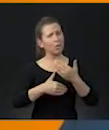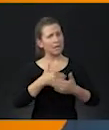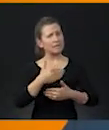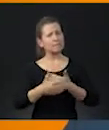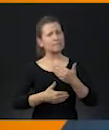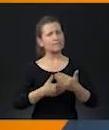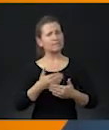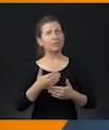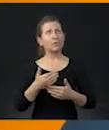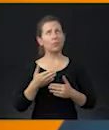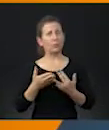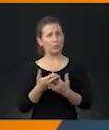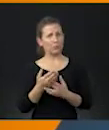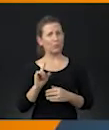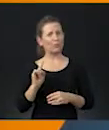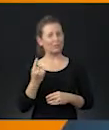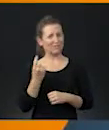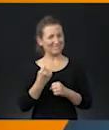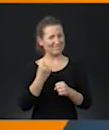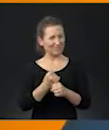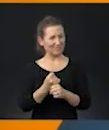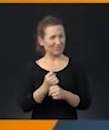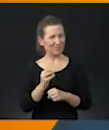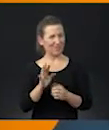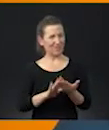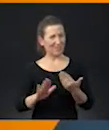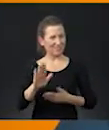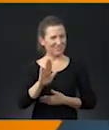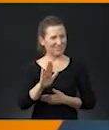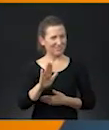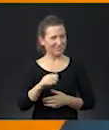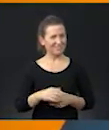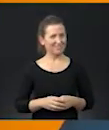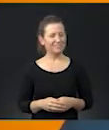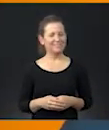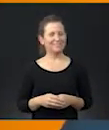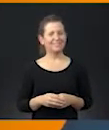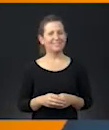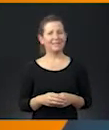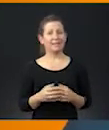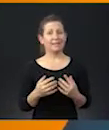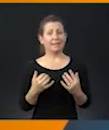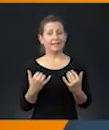I'm making progress for my first year of college,